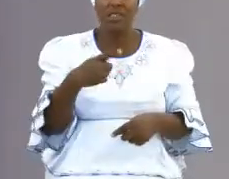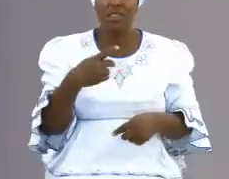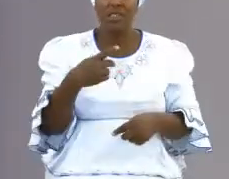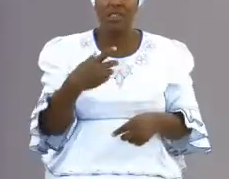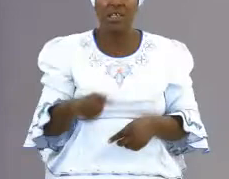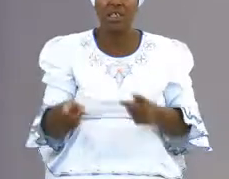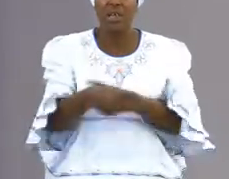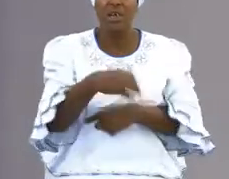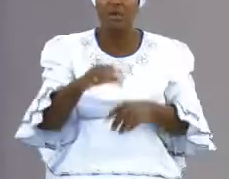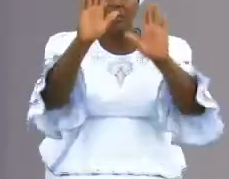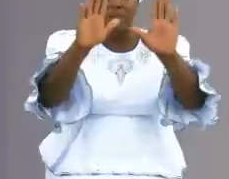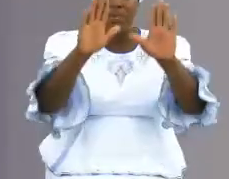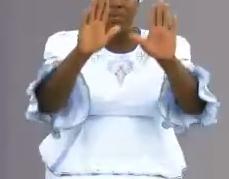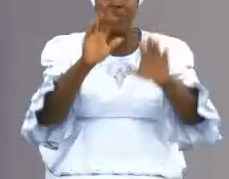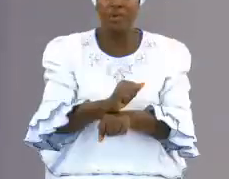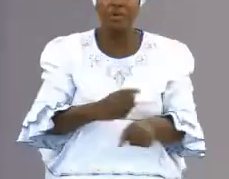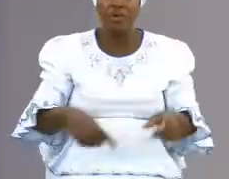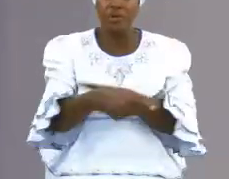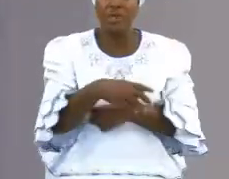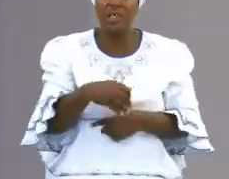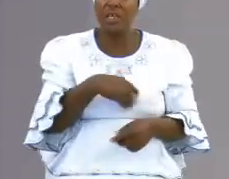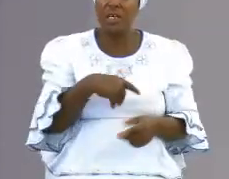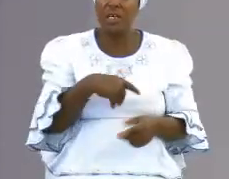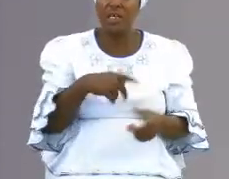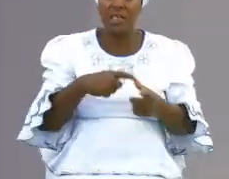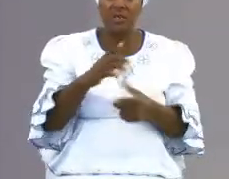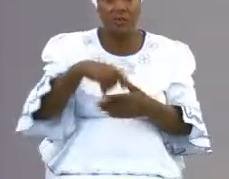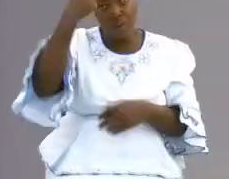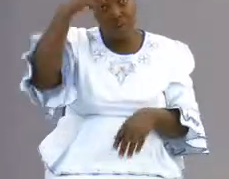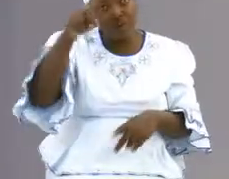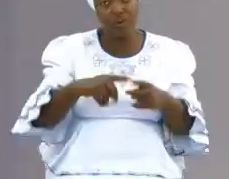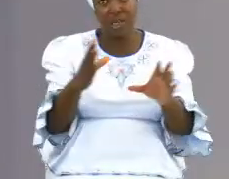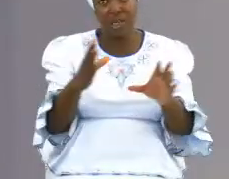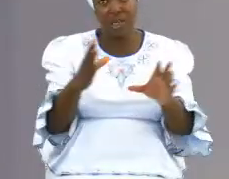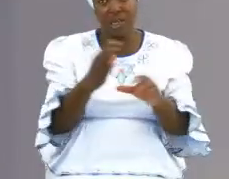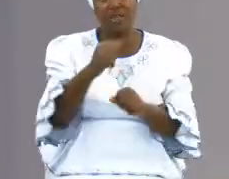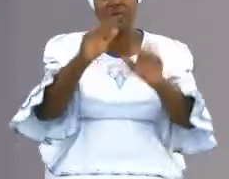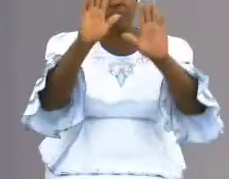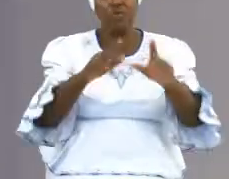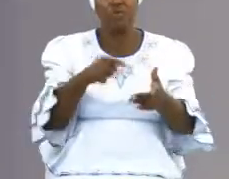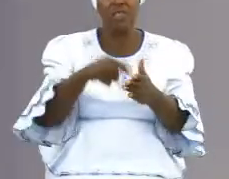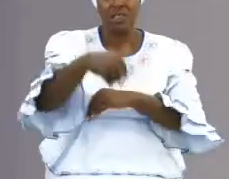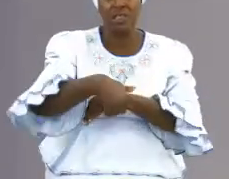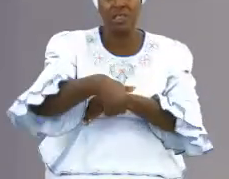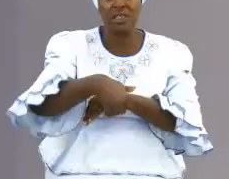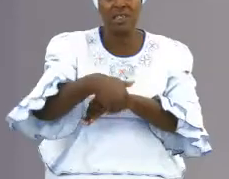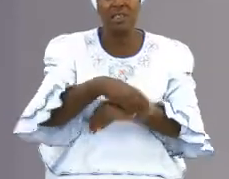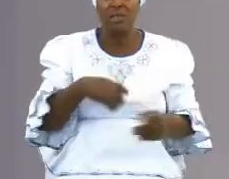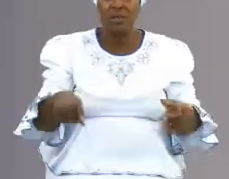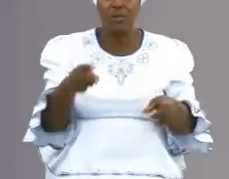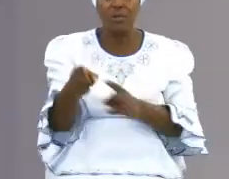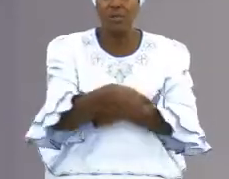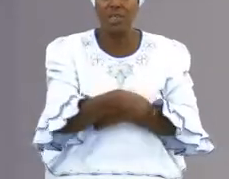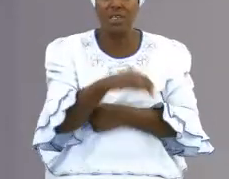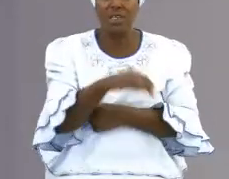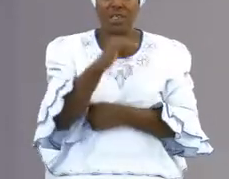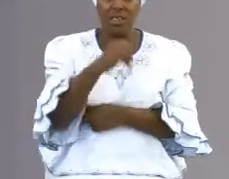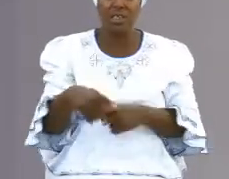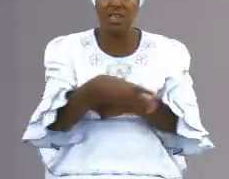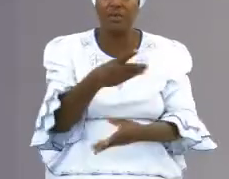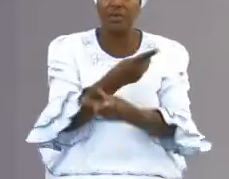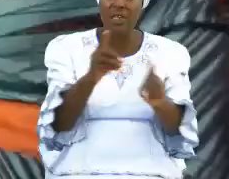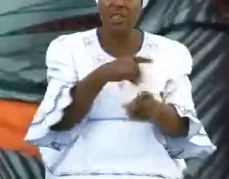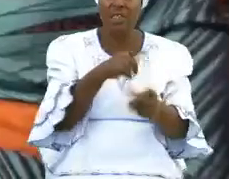your miracle tonight. Today is the day of your deliverance. And you'll get your deliverance tonight